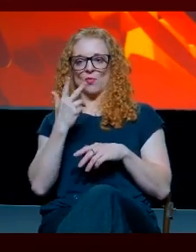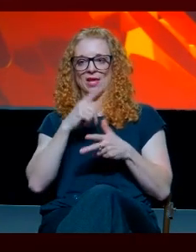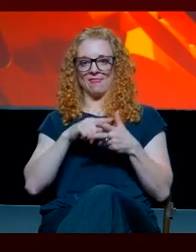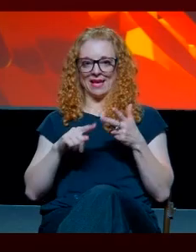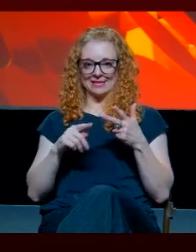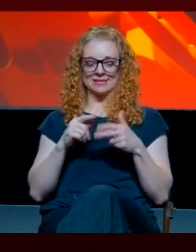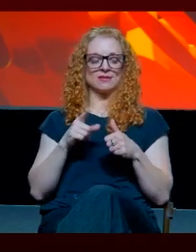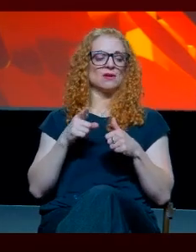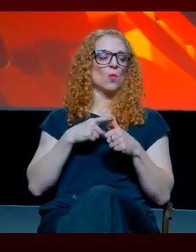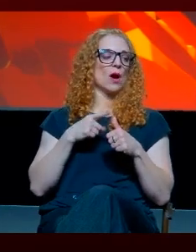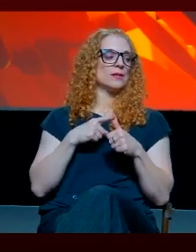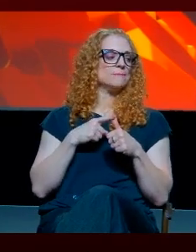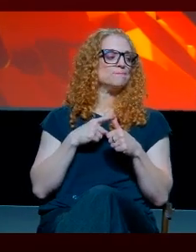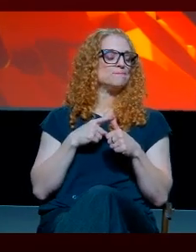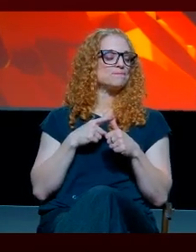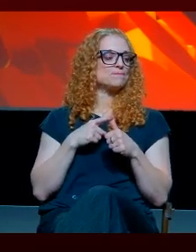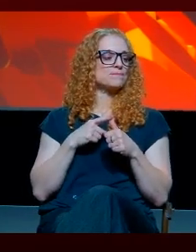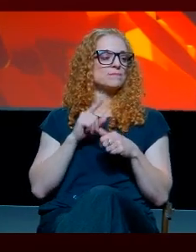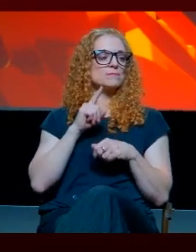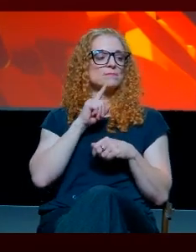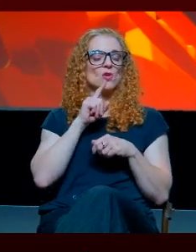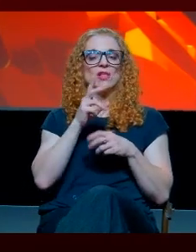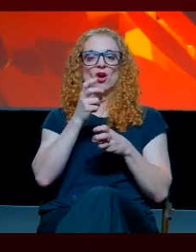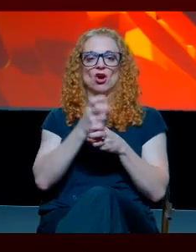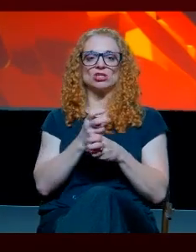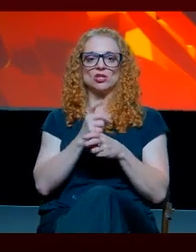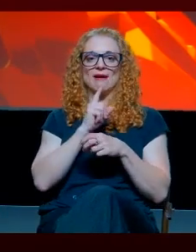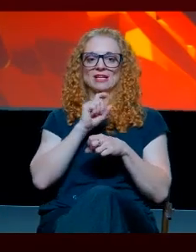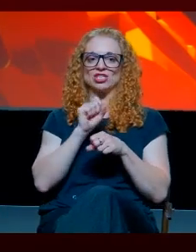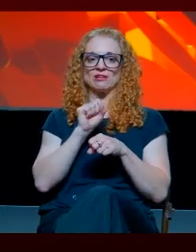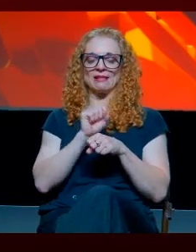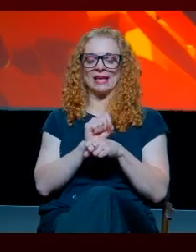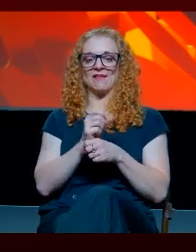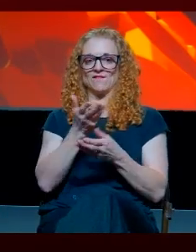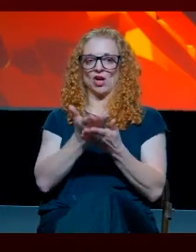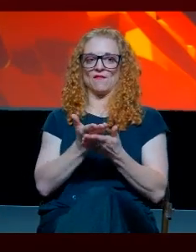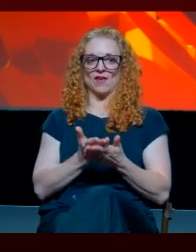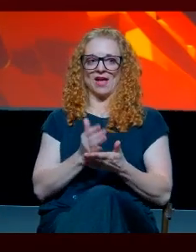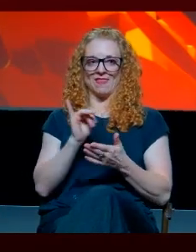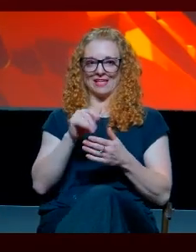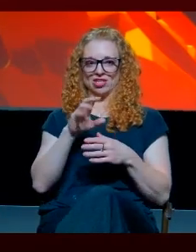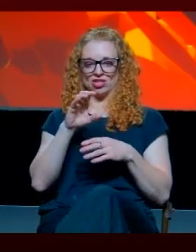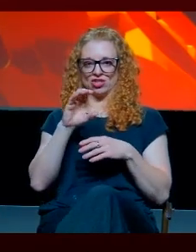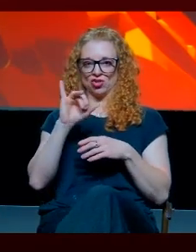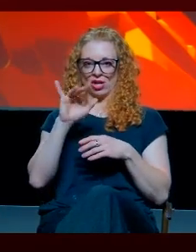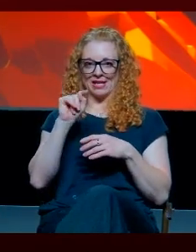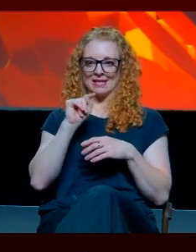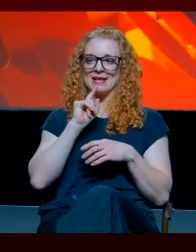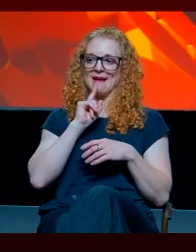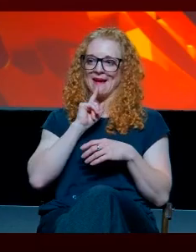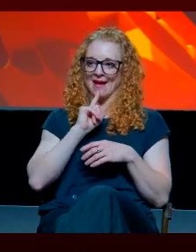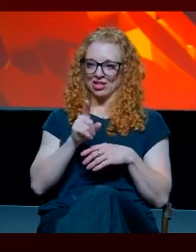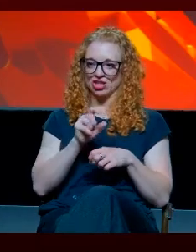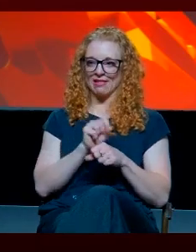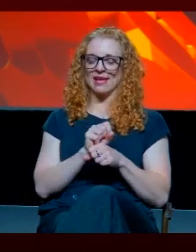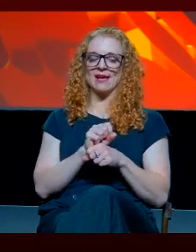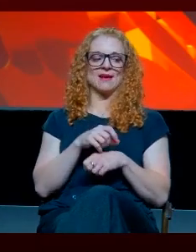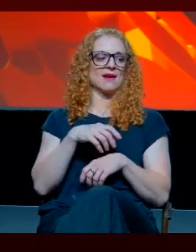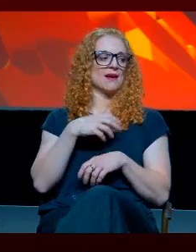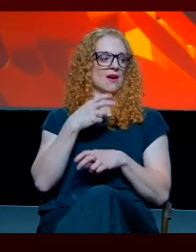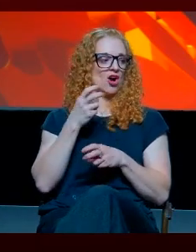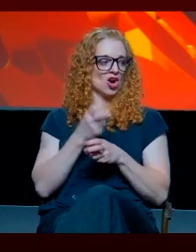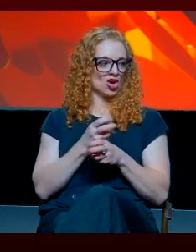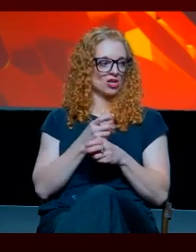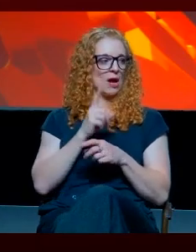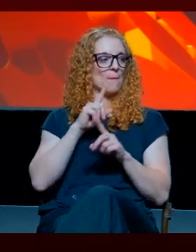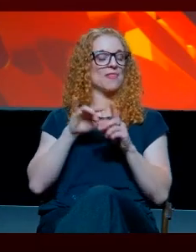One, it's very hard to actually verify that this circuit is actually hard. However,